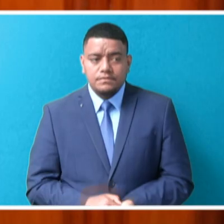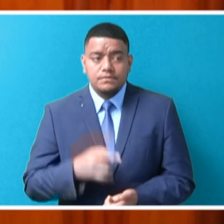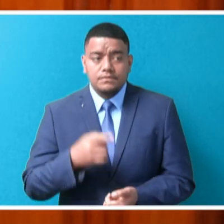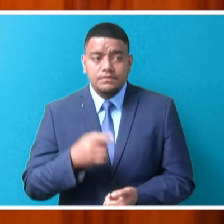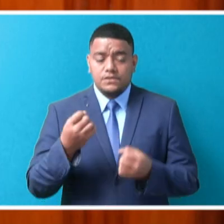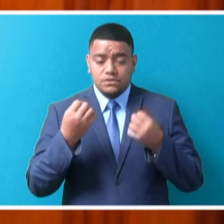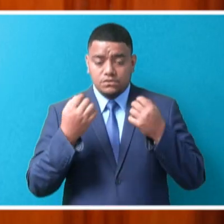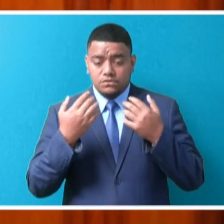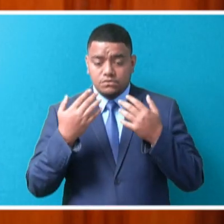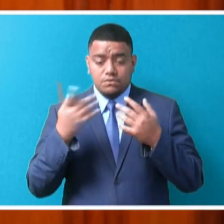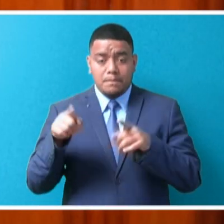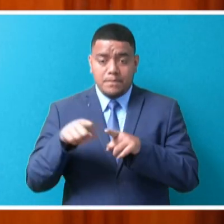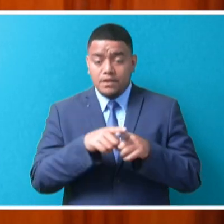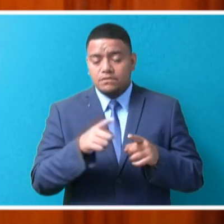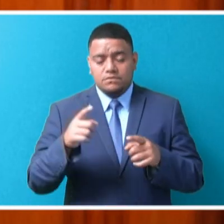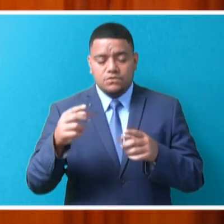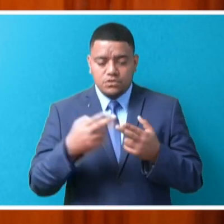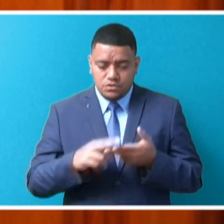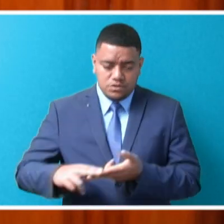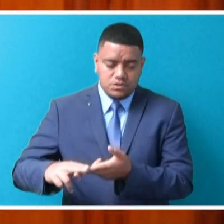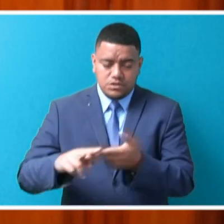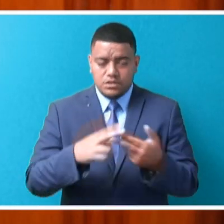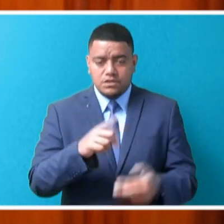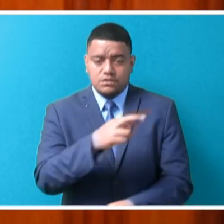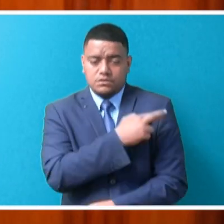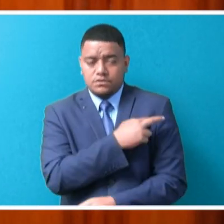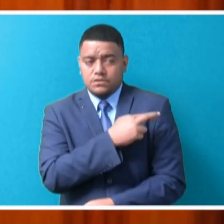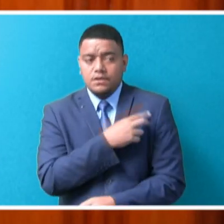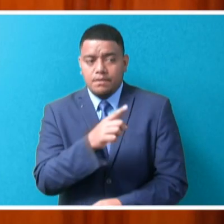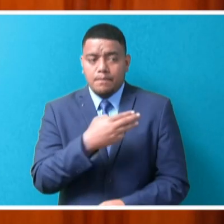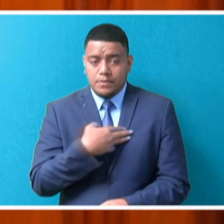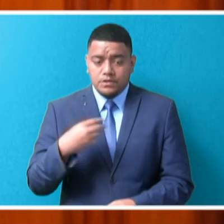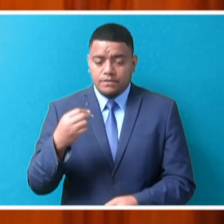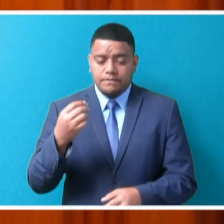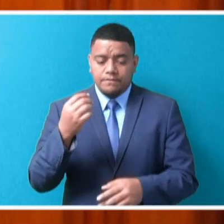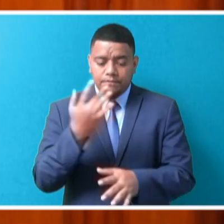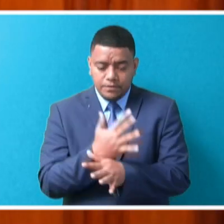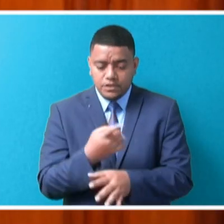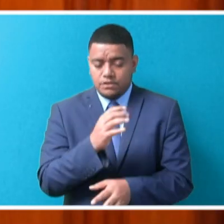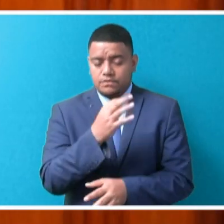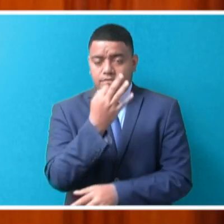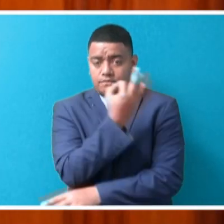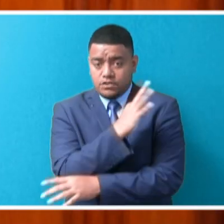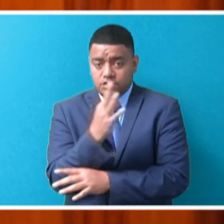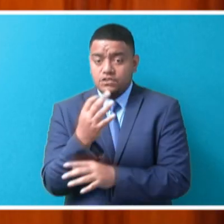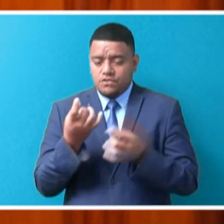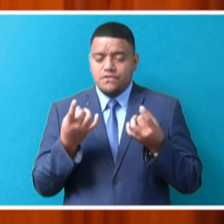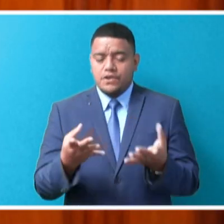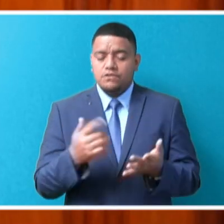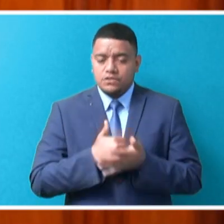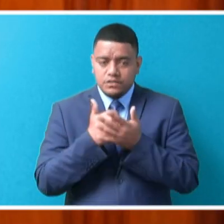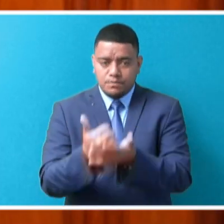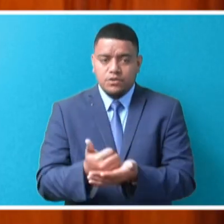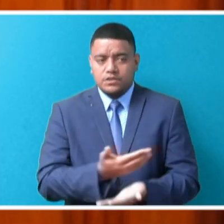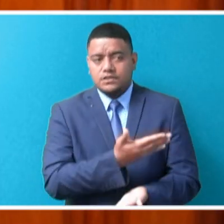for unity, reform, and responsible stewardship. The Minister of Fisheries and the Minister of Forestry stands ready to contribute decisively to that